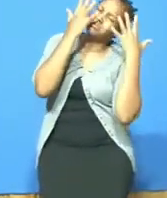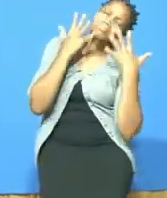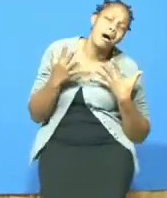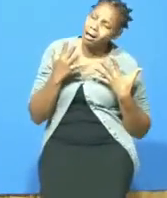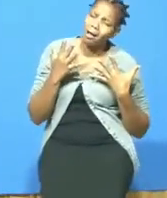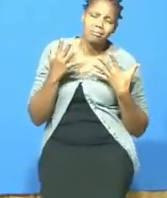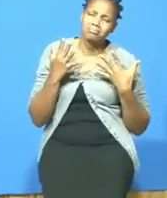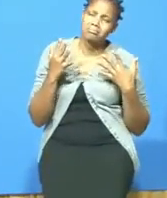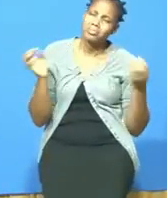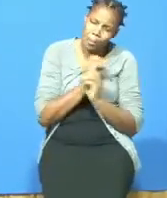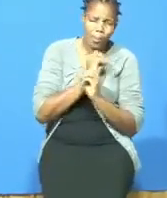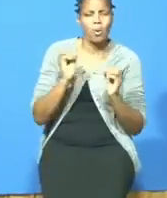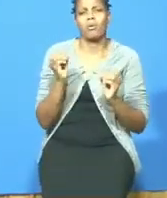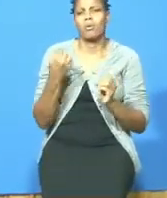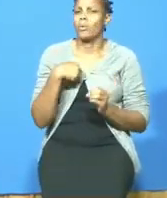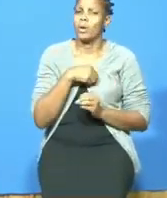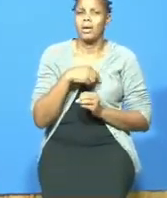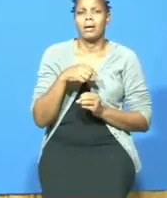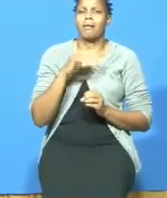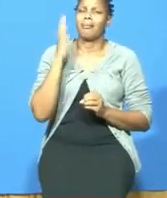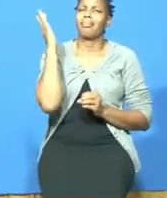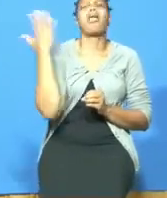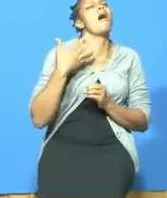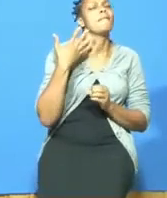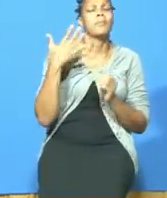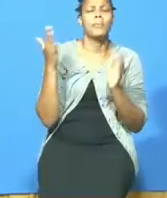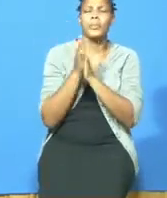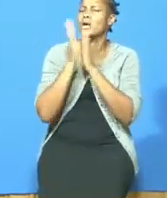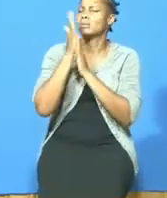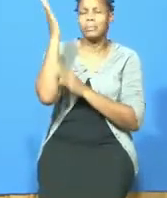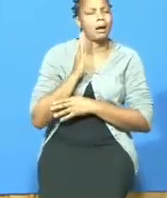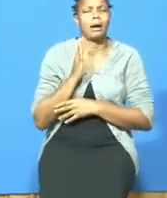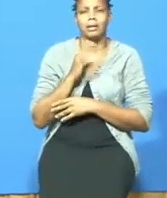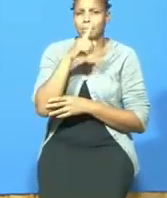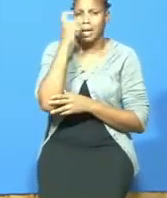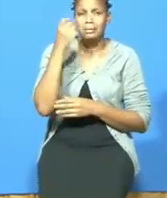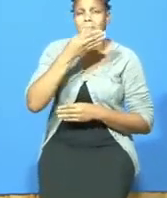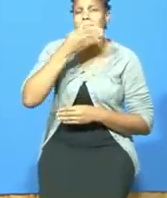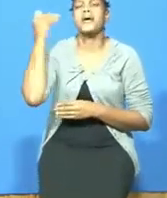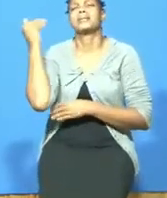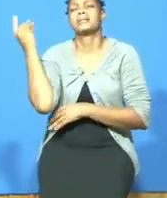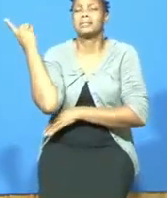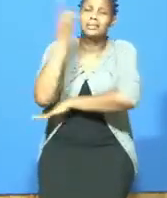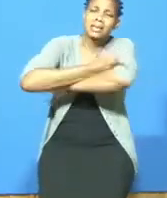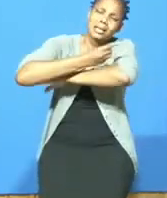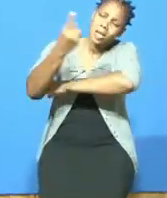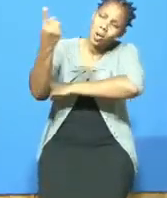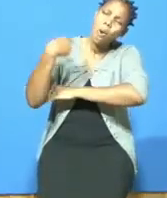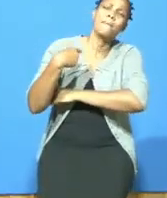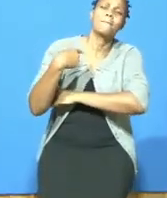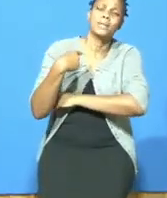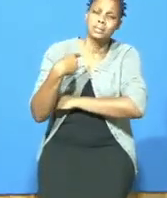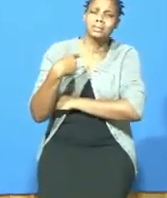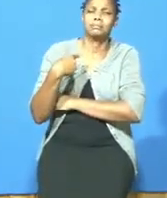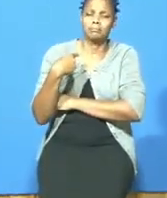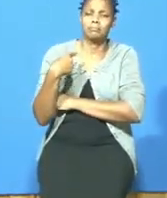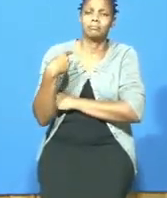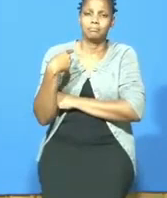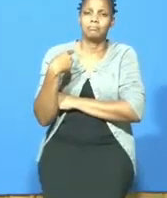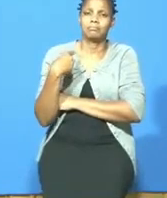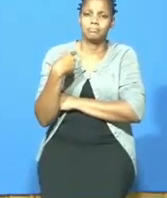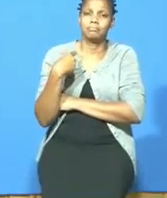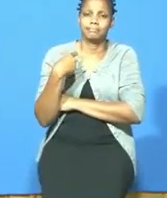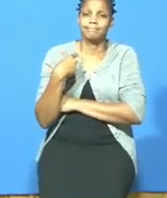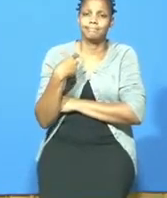sorrow. Leave me, let me praise my God, because better days are coming.